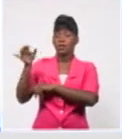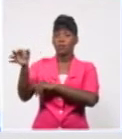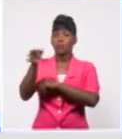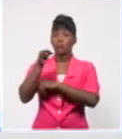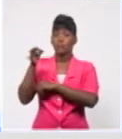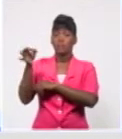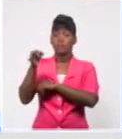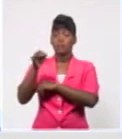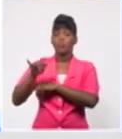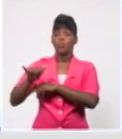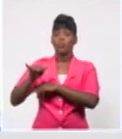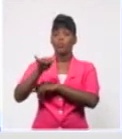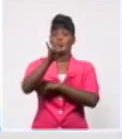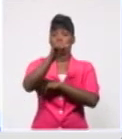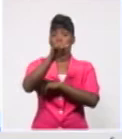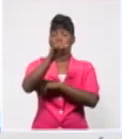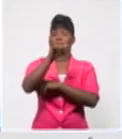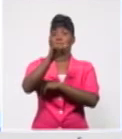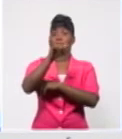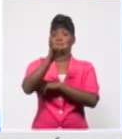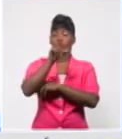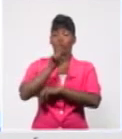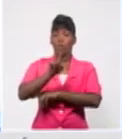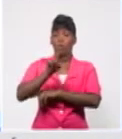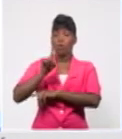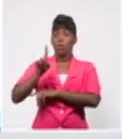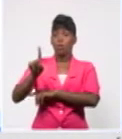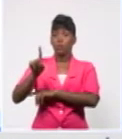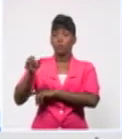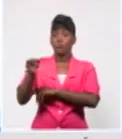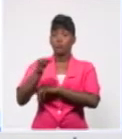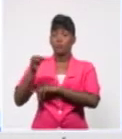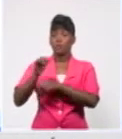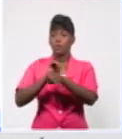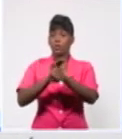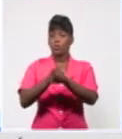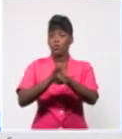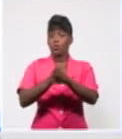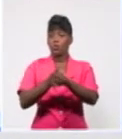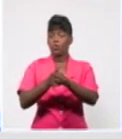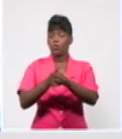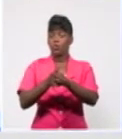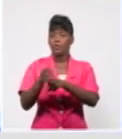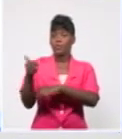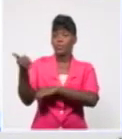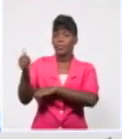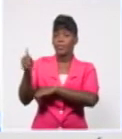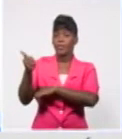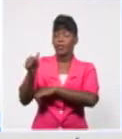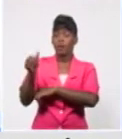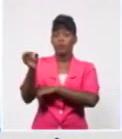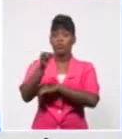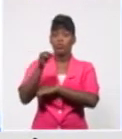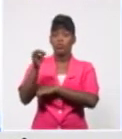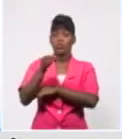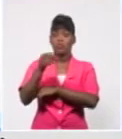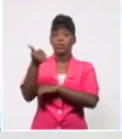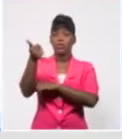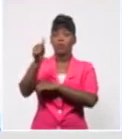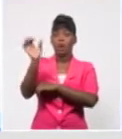Marianao, Centro Habana, and Guanabacoa, 1 case each to Plaza, Playa, and San Miguel del